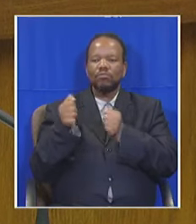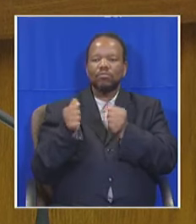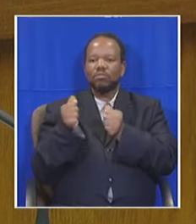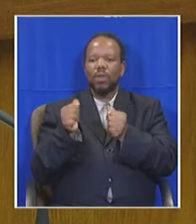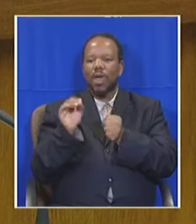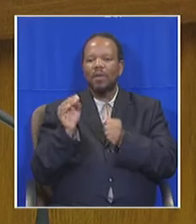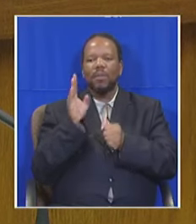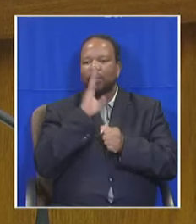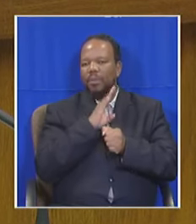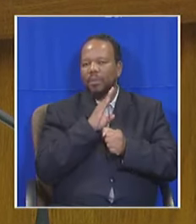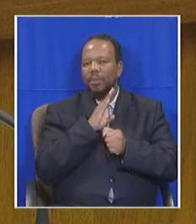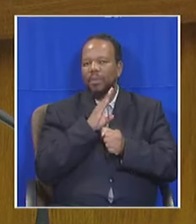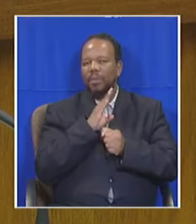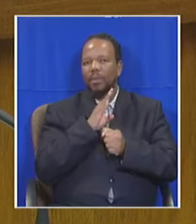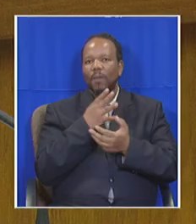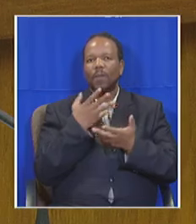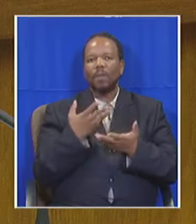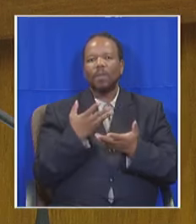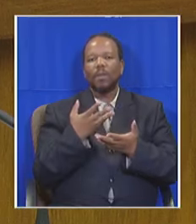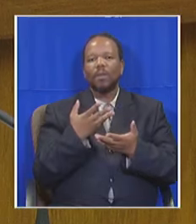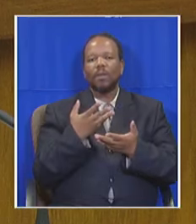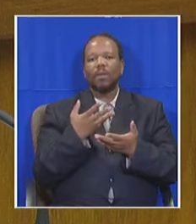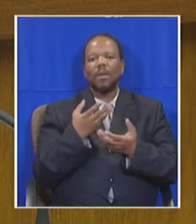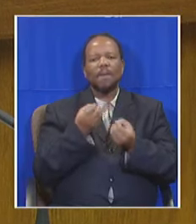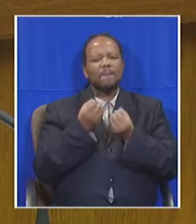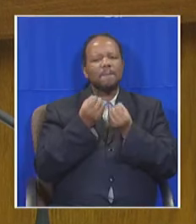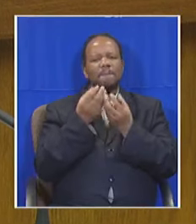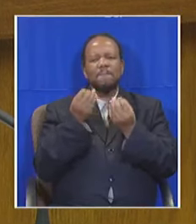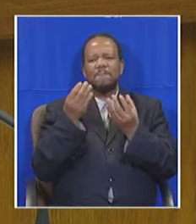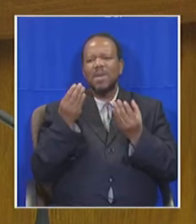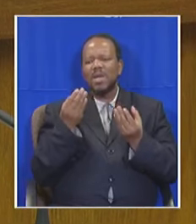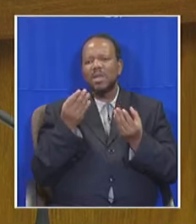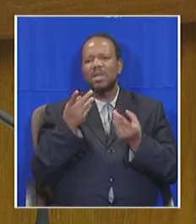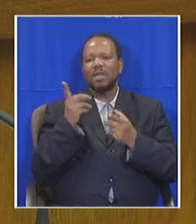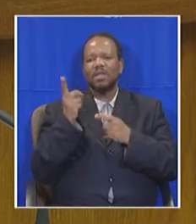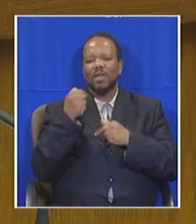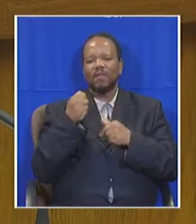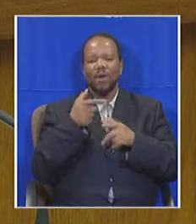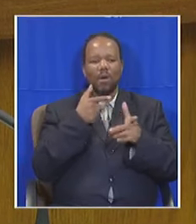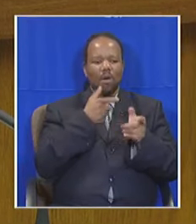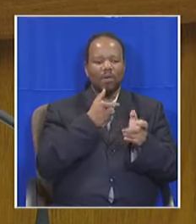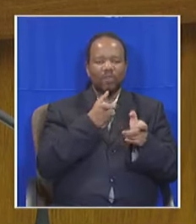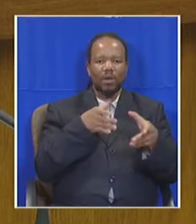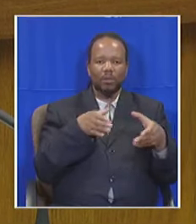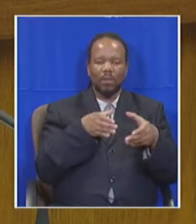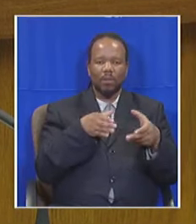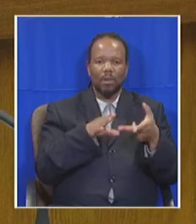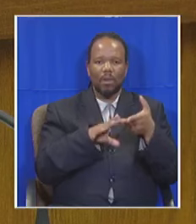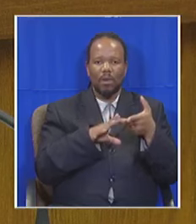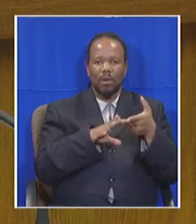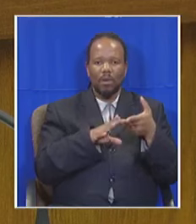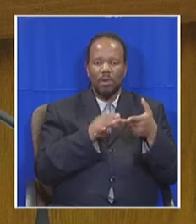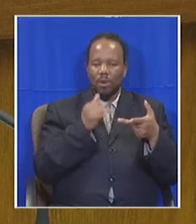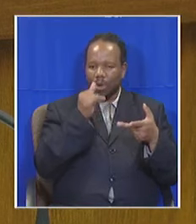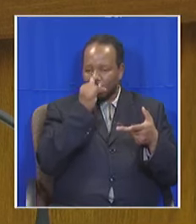know that this led to many turning to gangsterism, thuggery, criminality,